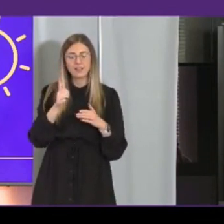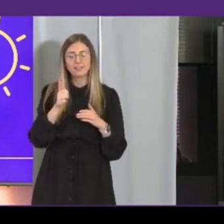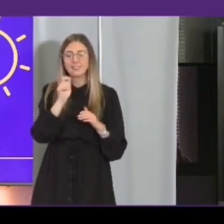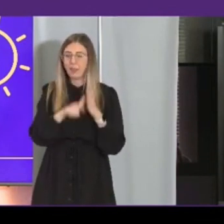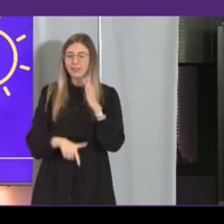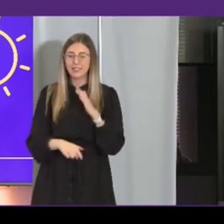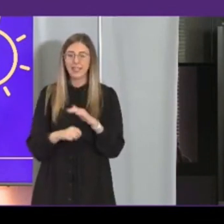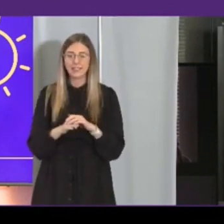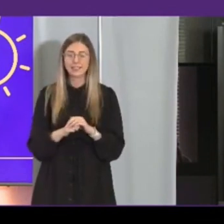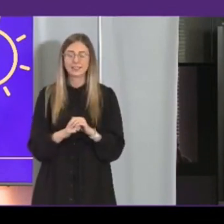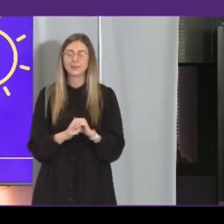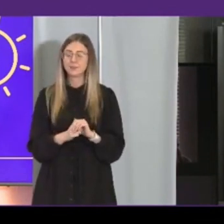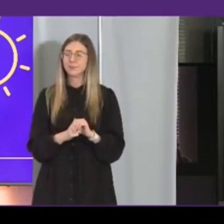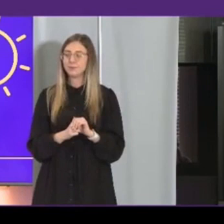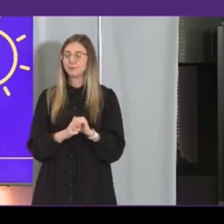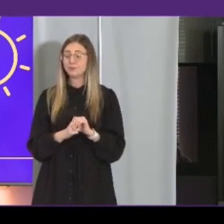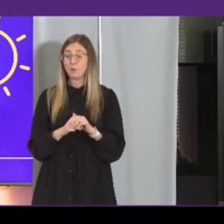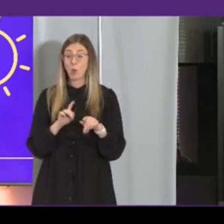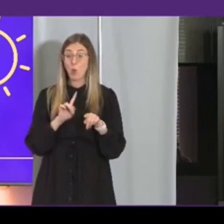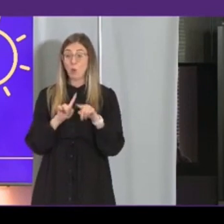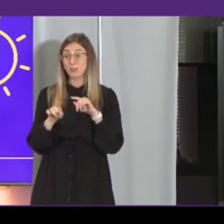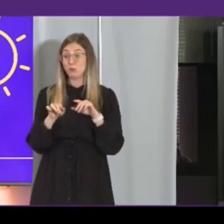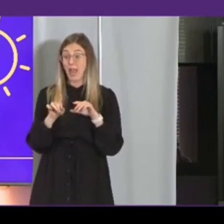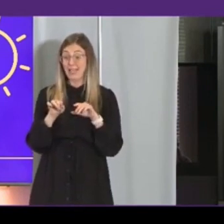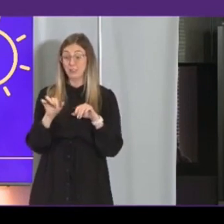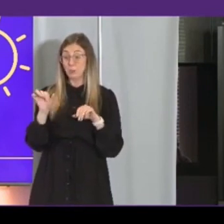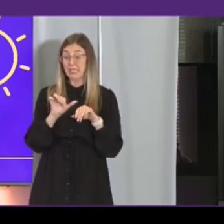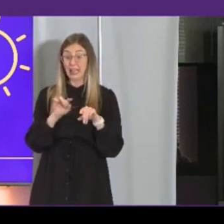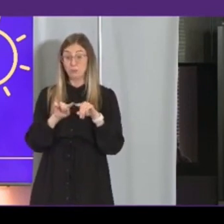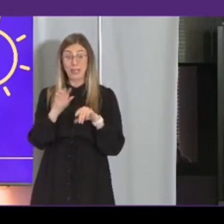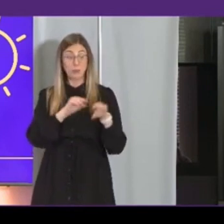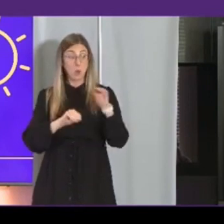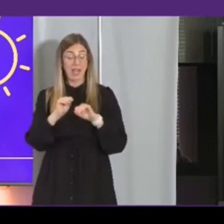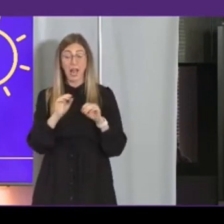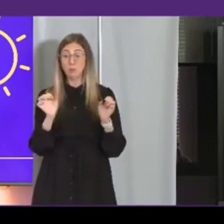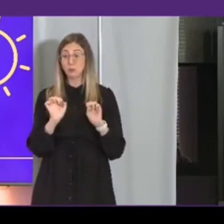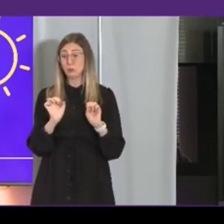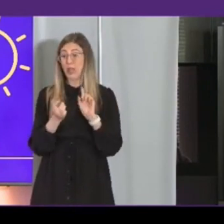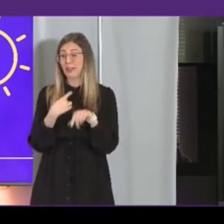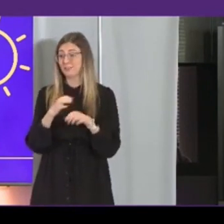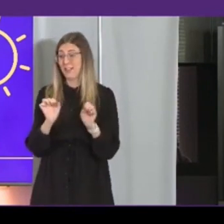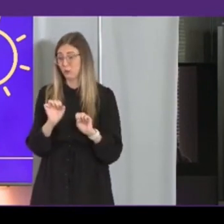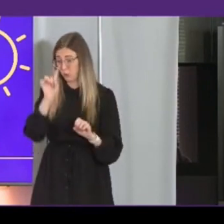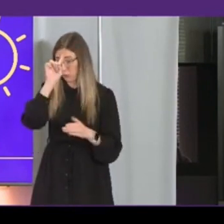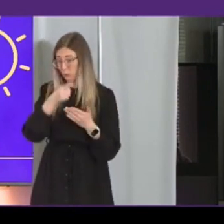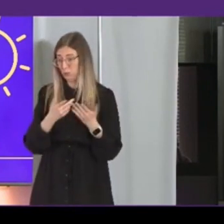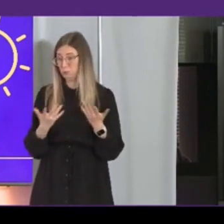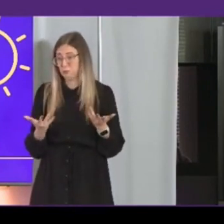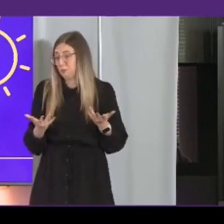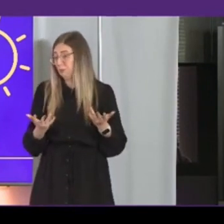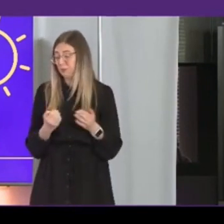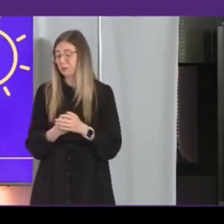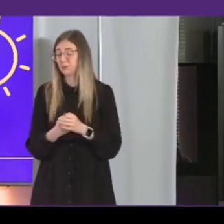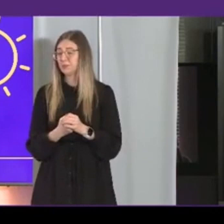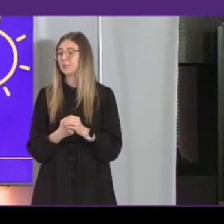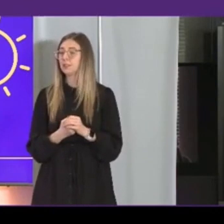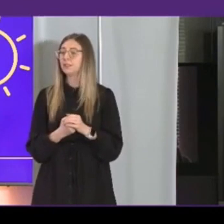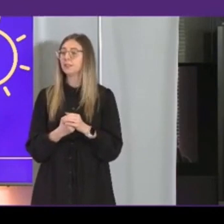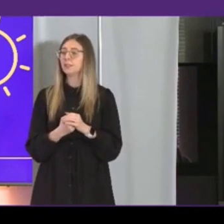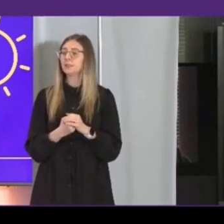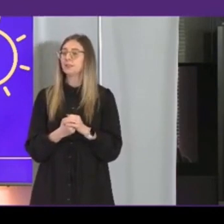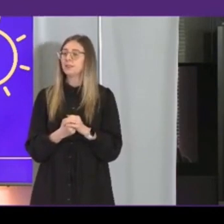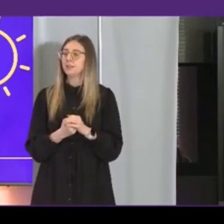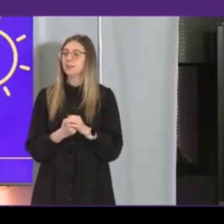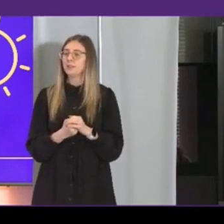to, we're on a journey and we're trying to also figure out as well. Yeah. Thank you. Lucy?